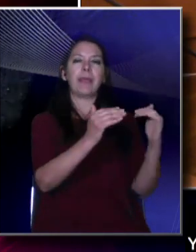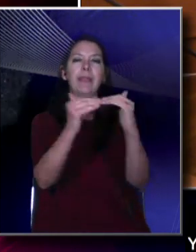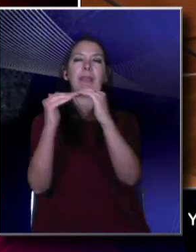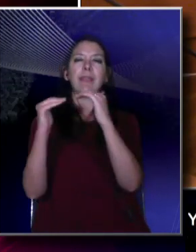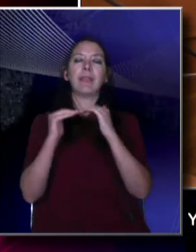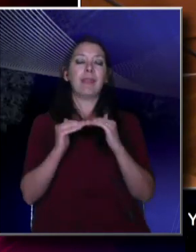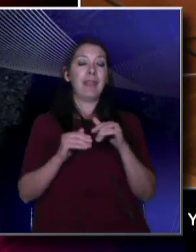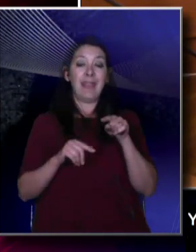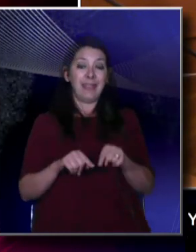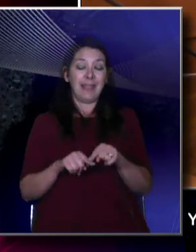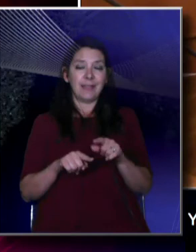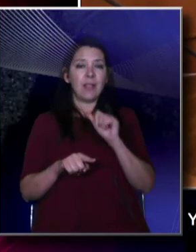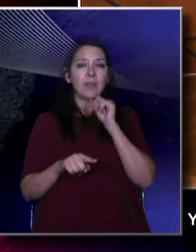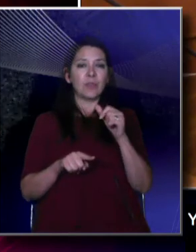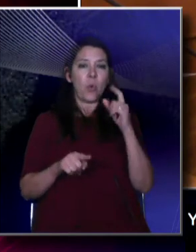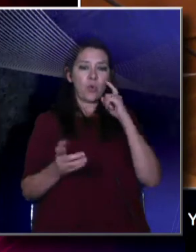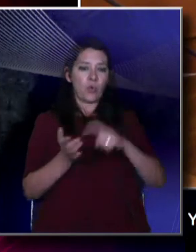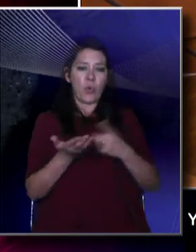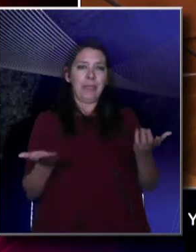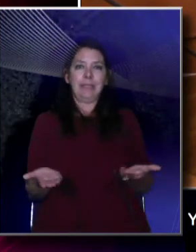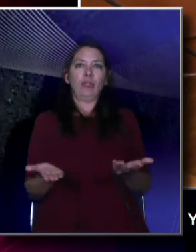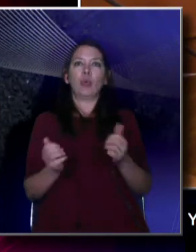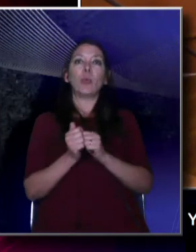has been shown in this case of assistive technology.